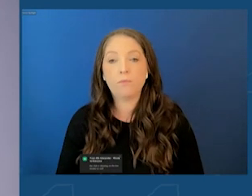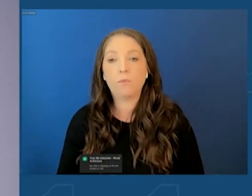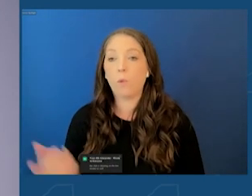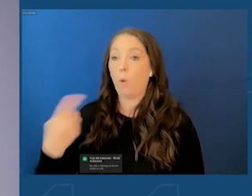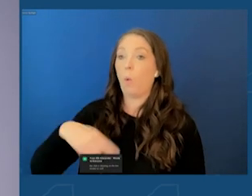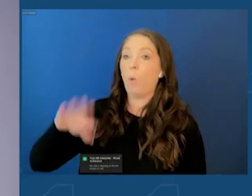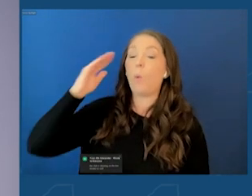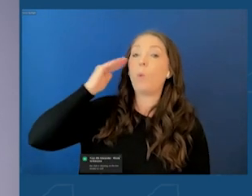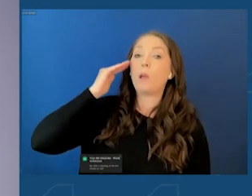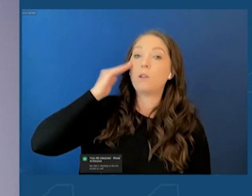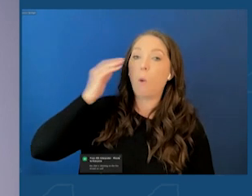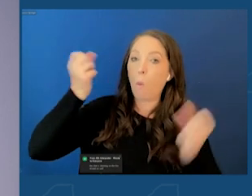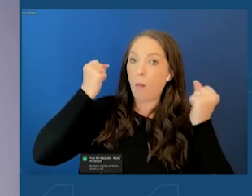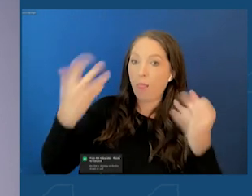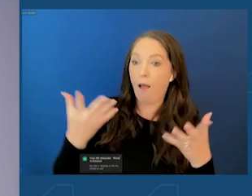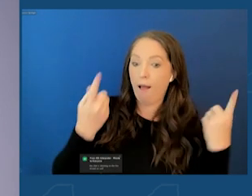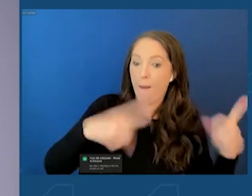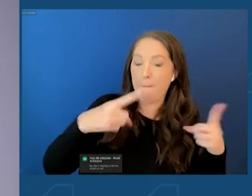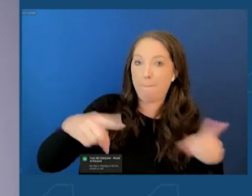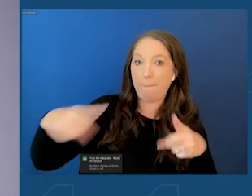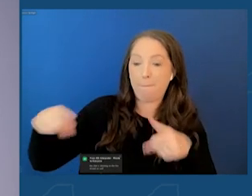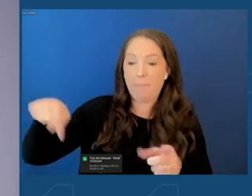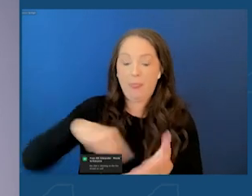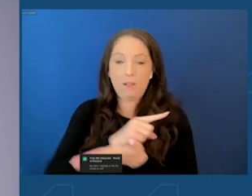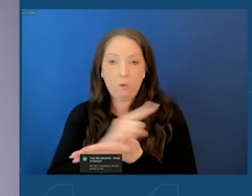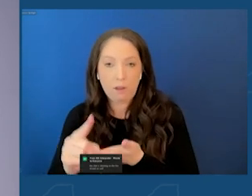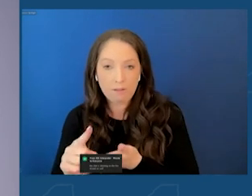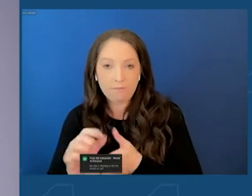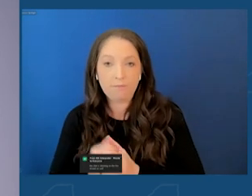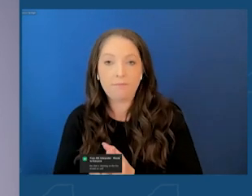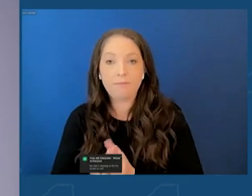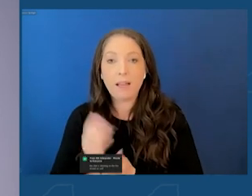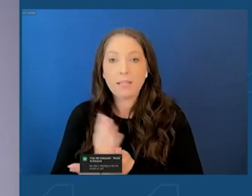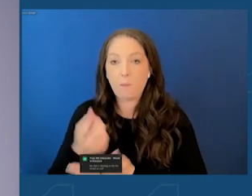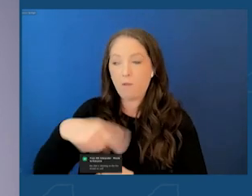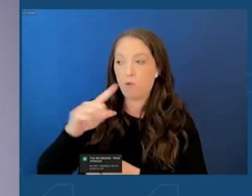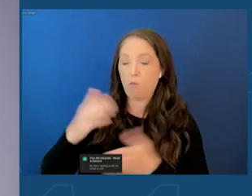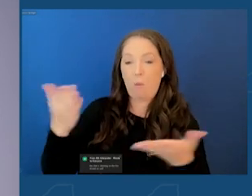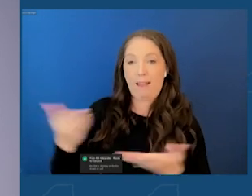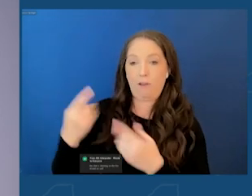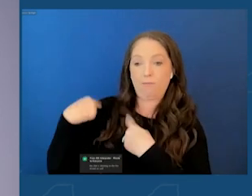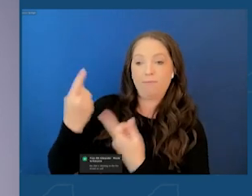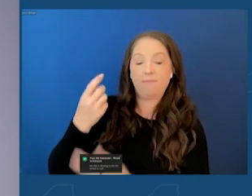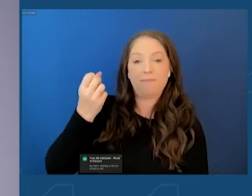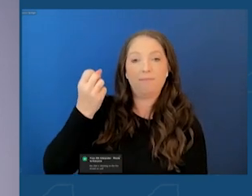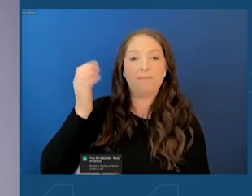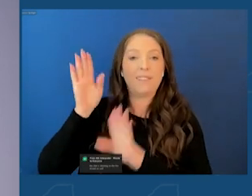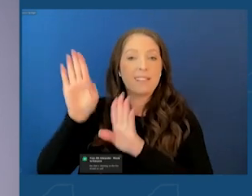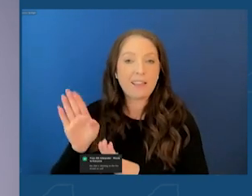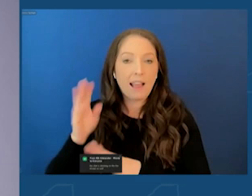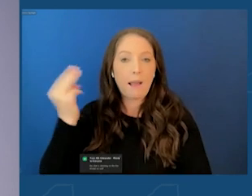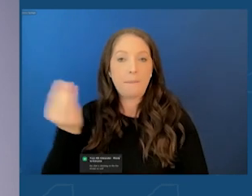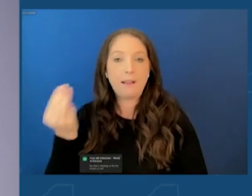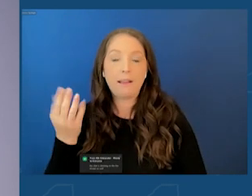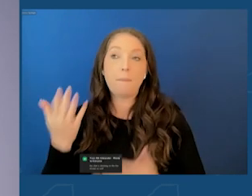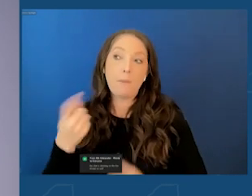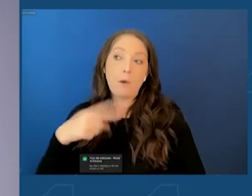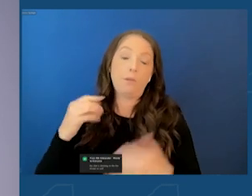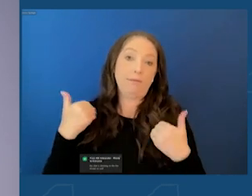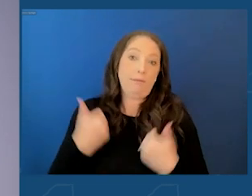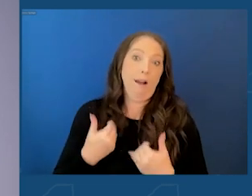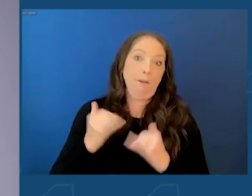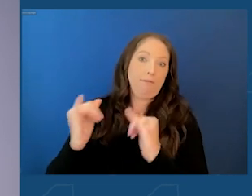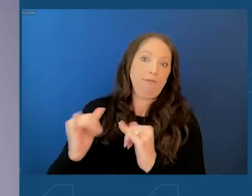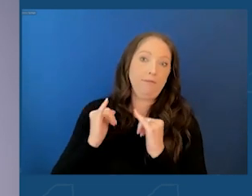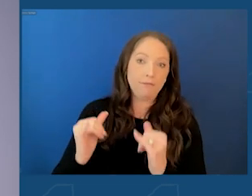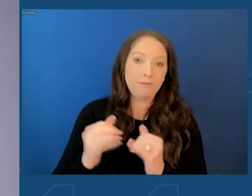at Climate Week. A few of you who have been here since Sunday or Monday like me might even be a little worn out by now. And I